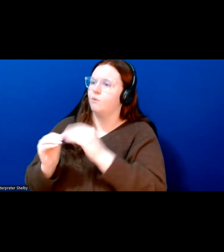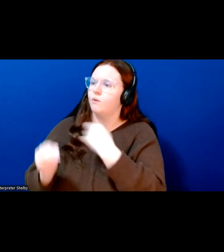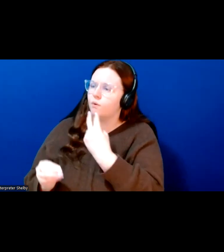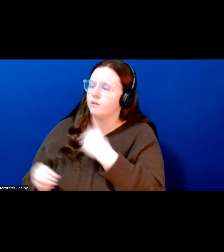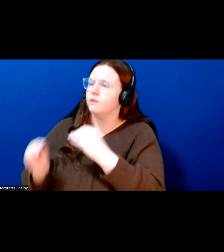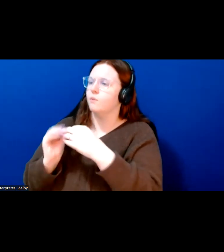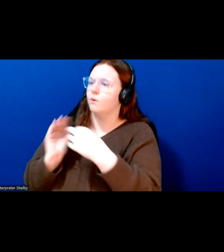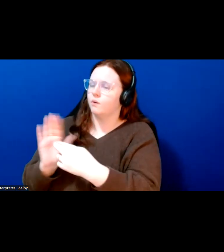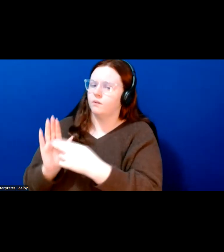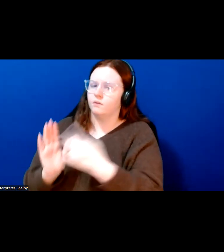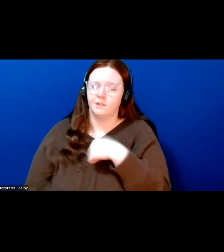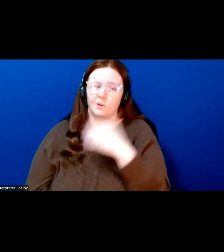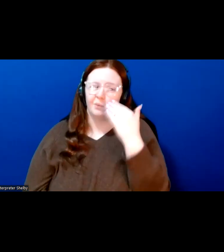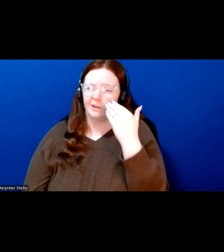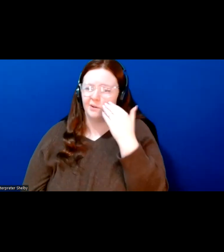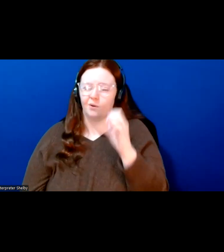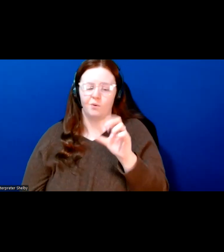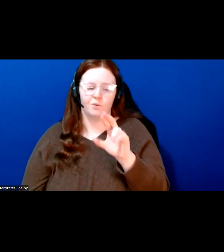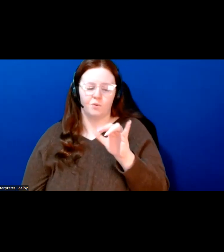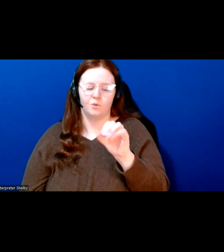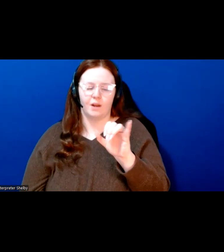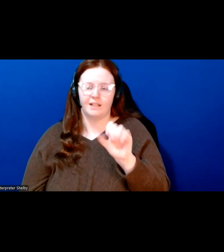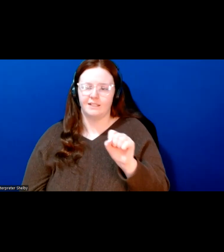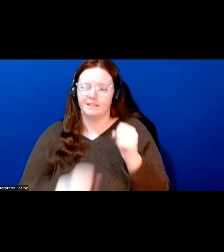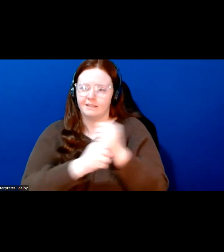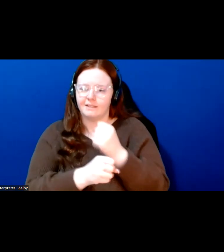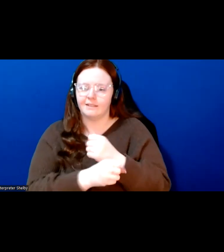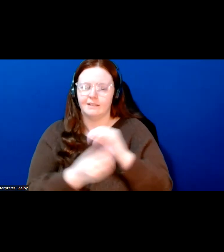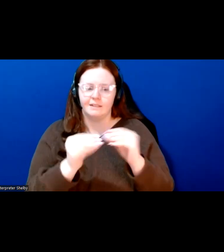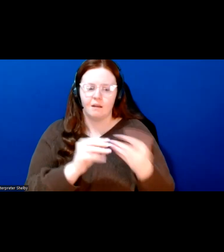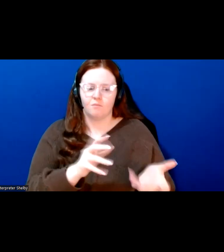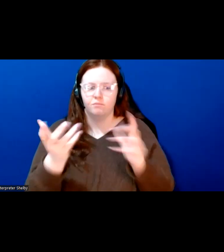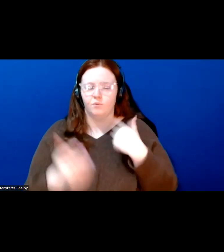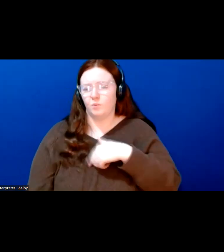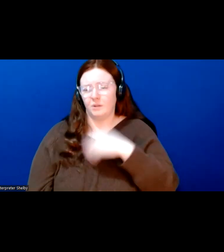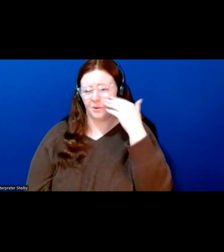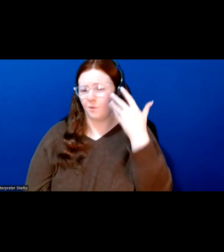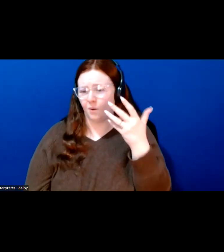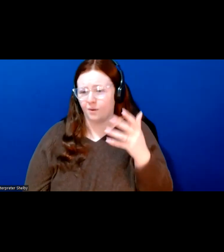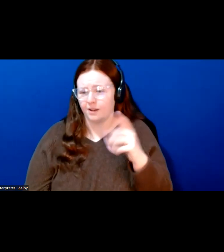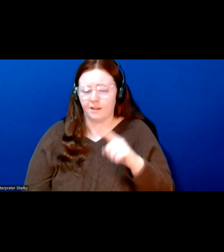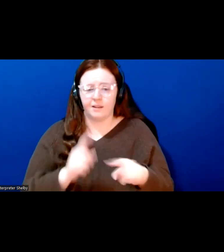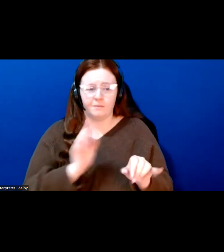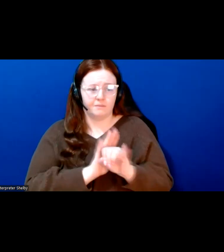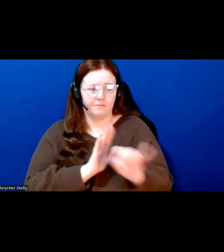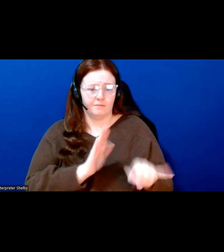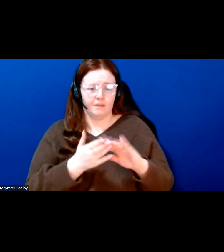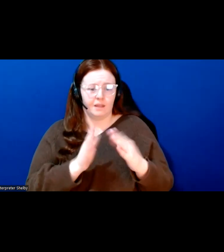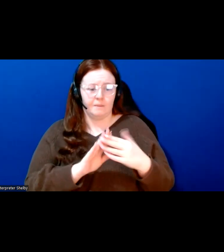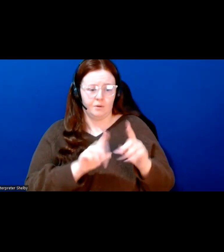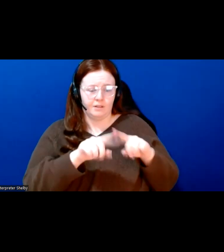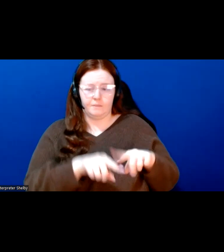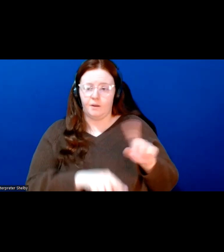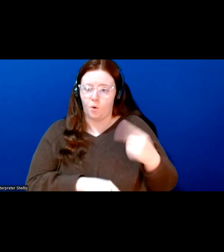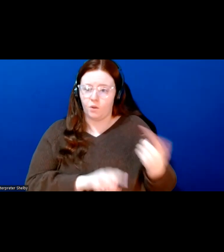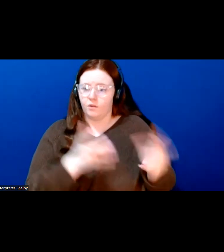what the crisis statistics are, right? But we can't define an entire community only according to what the crises are. That doesn't make any